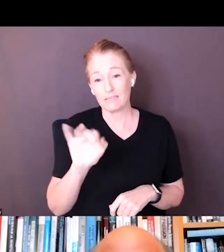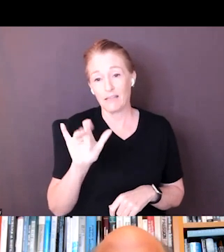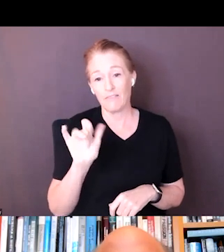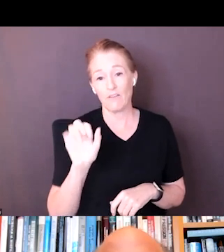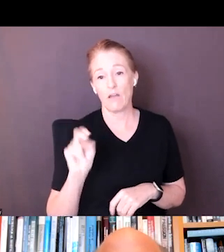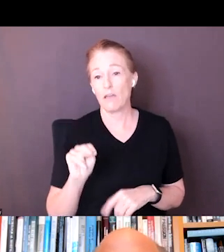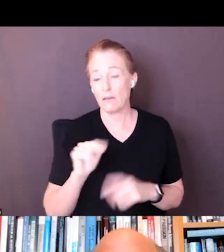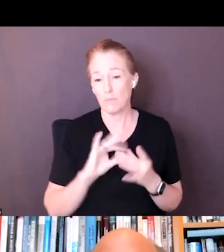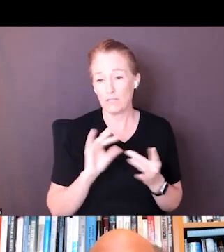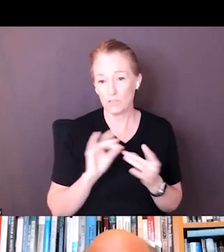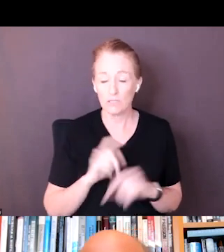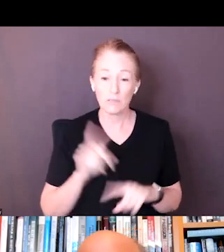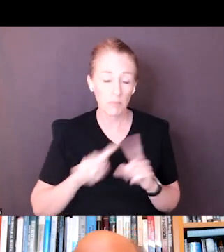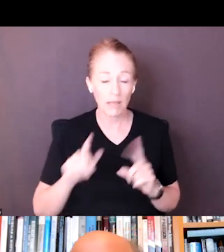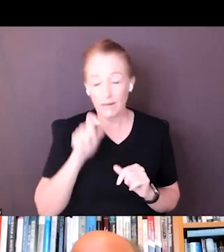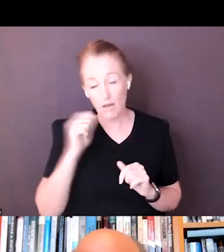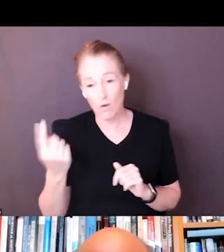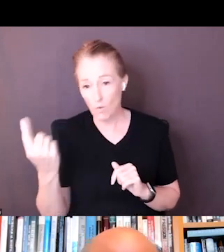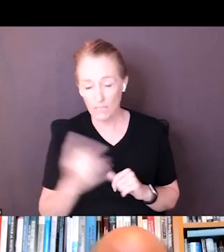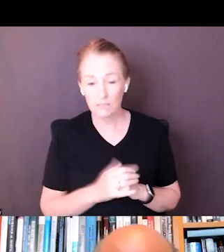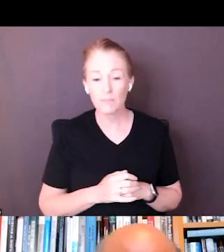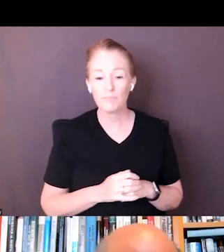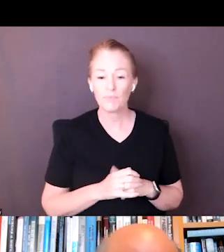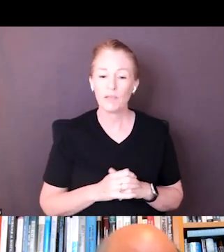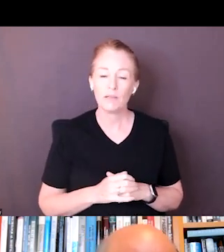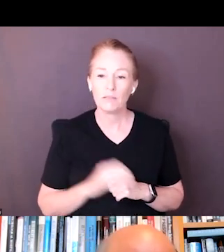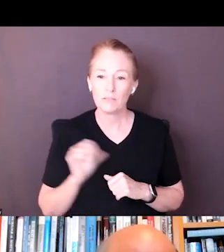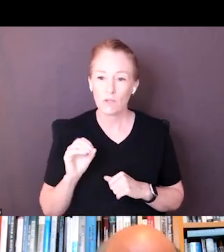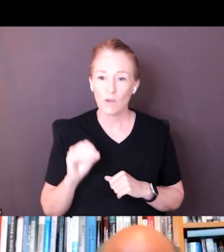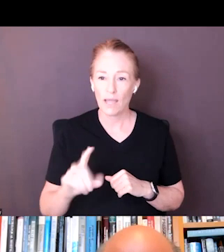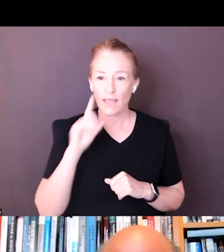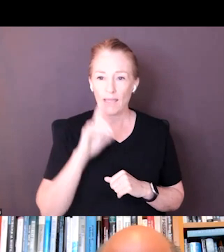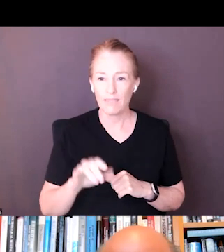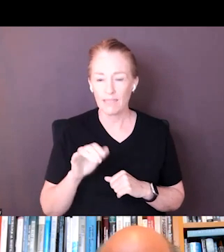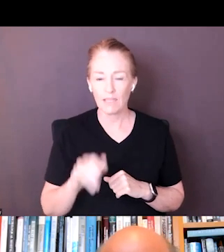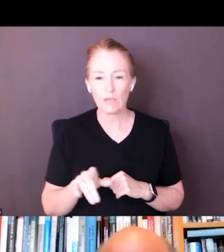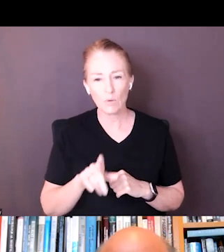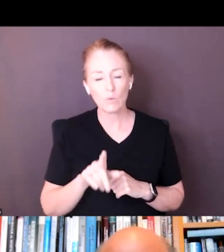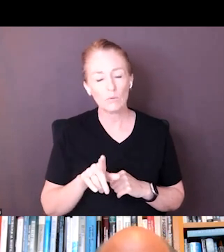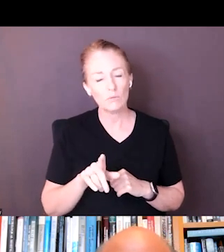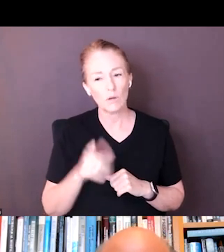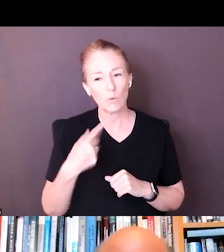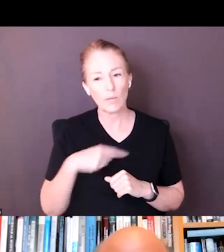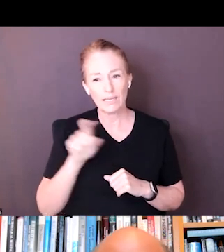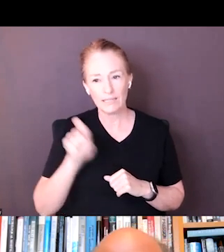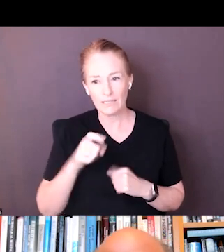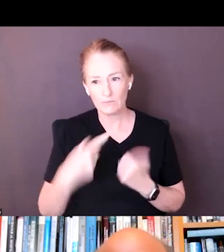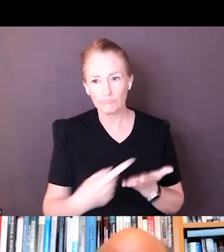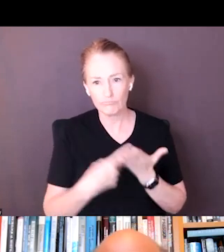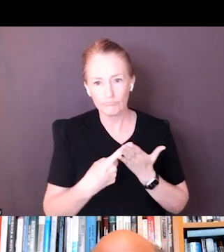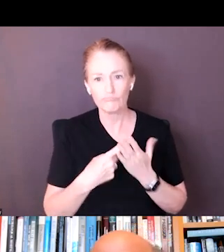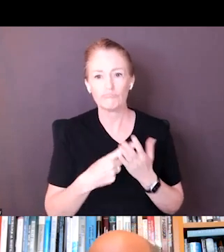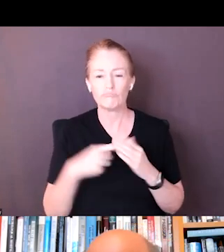Just depends. And that phenomenon by itself, I just think needs to be reiterated. It's so surprising to a lot of